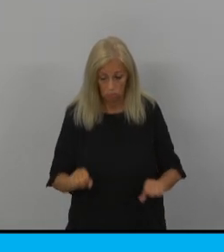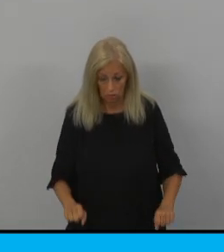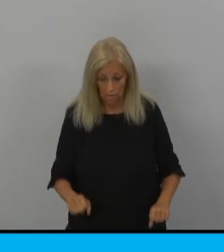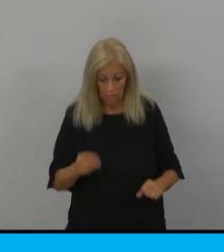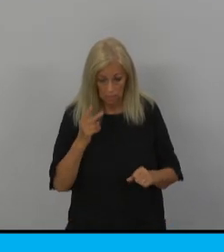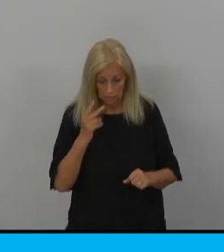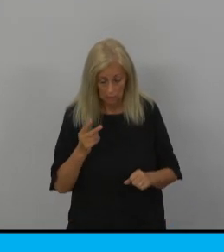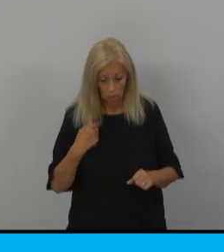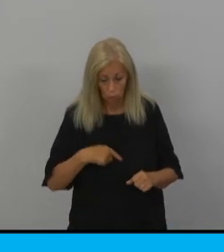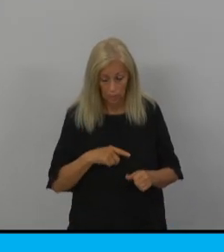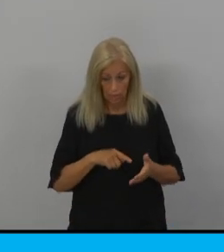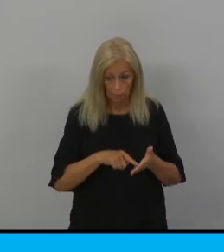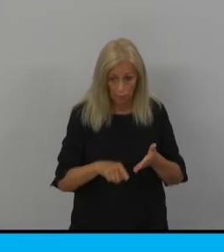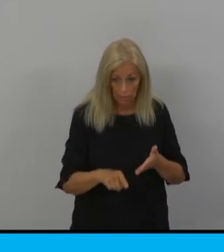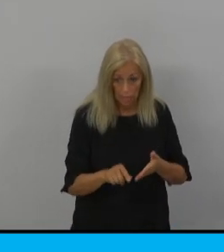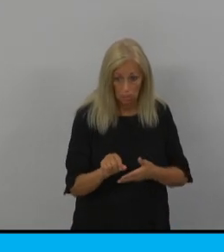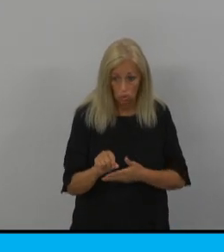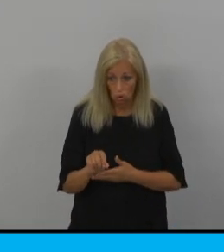we